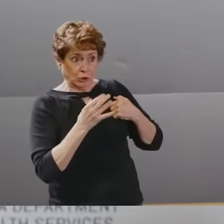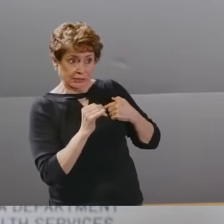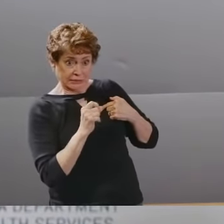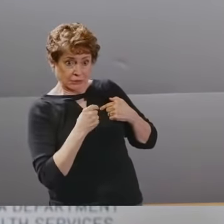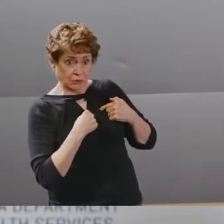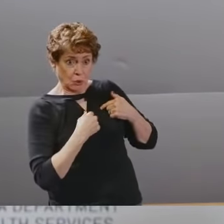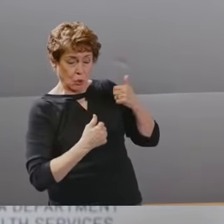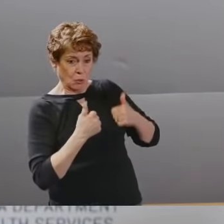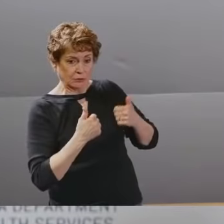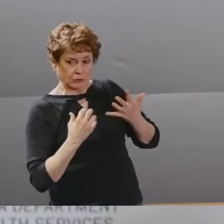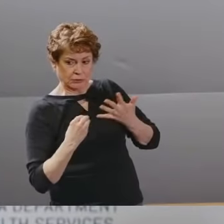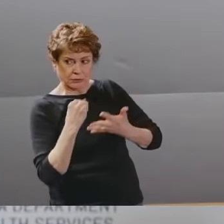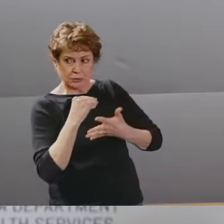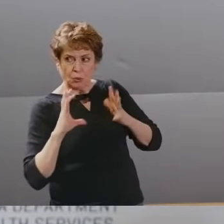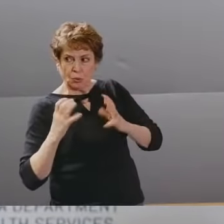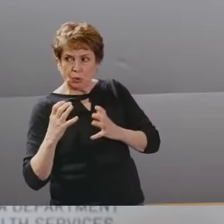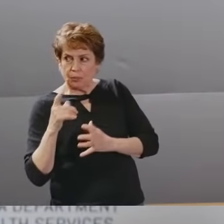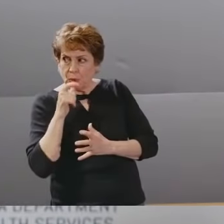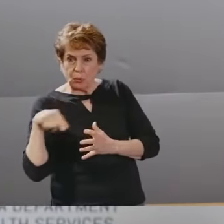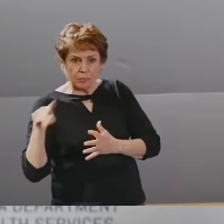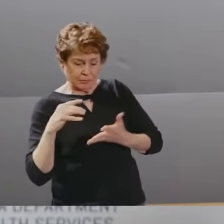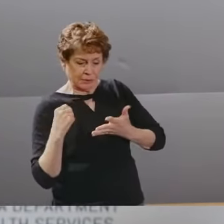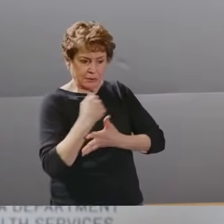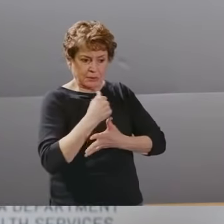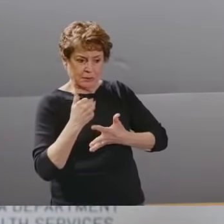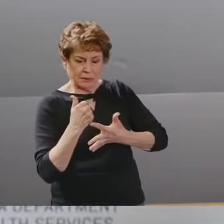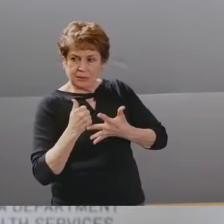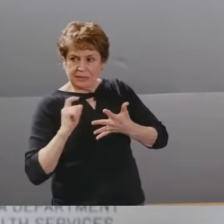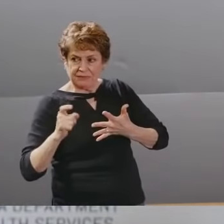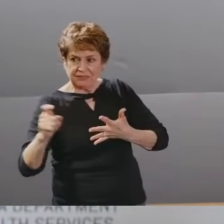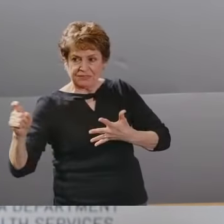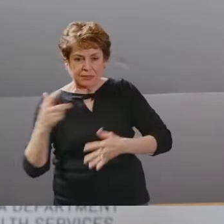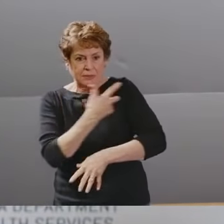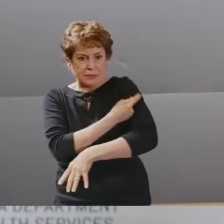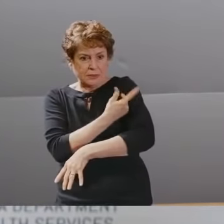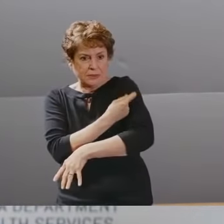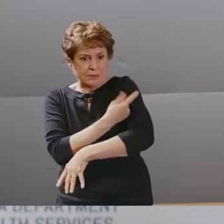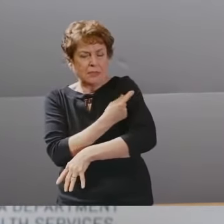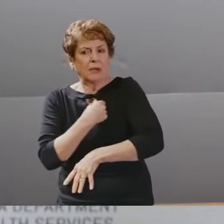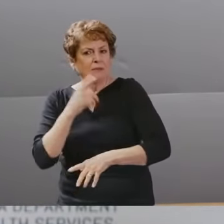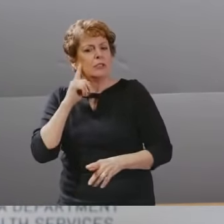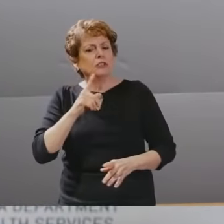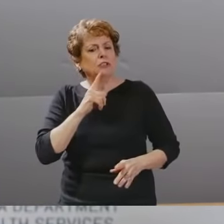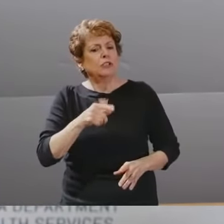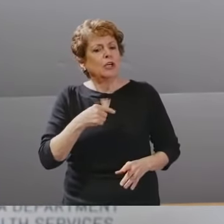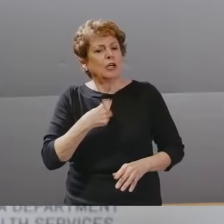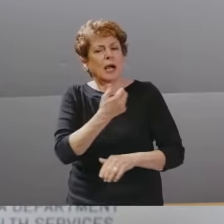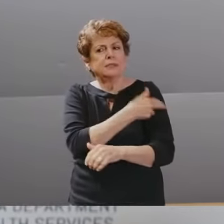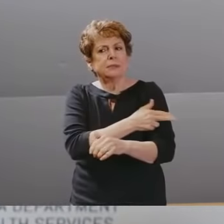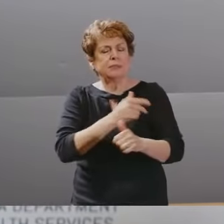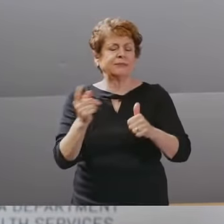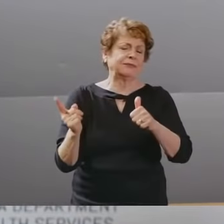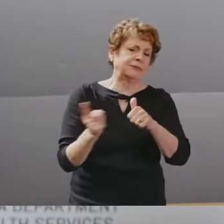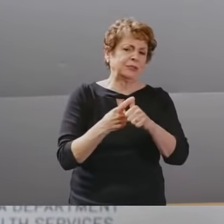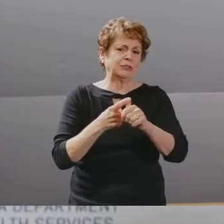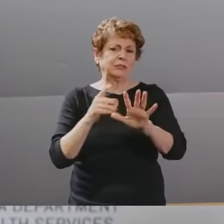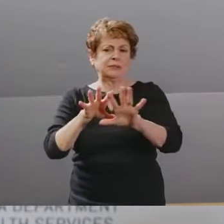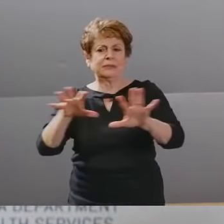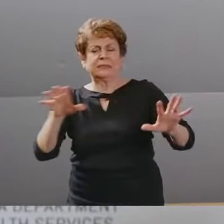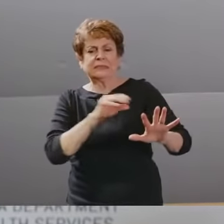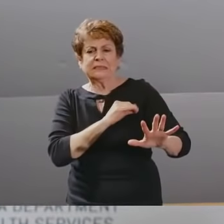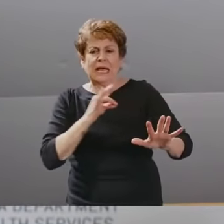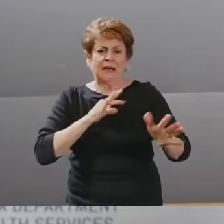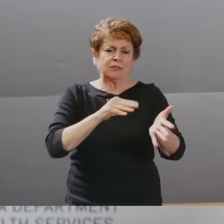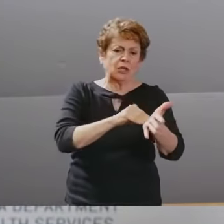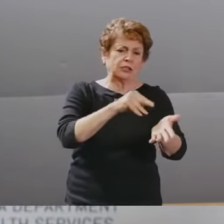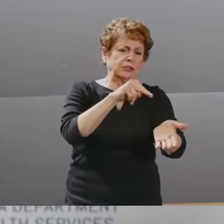be healthcare workers, first responders, nursing care homes, and then vulnerable populations, which could have either